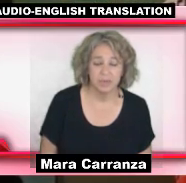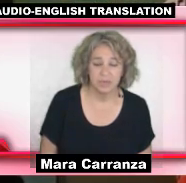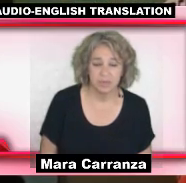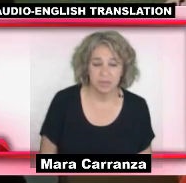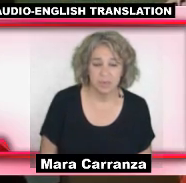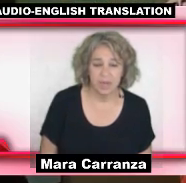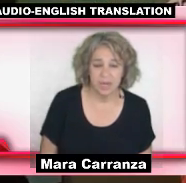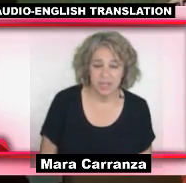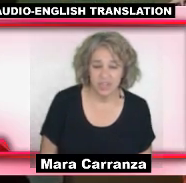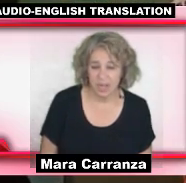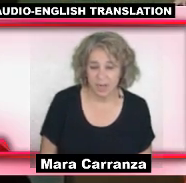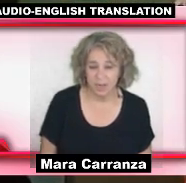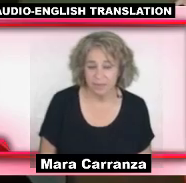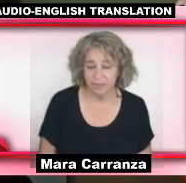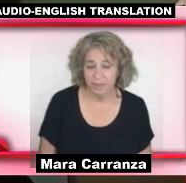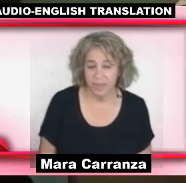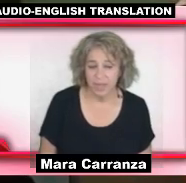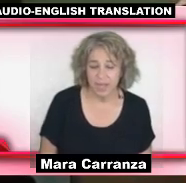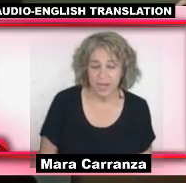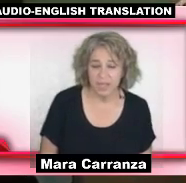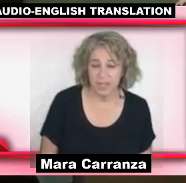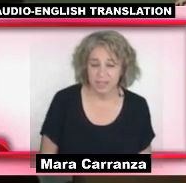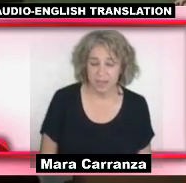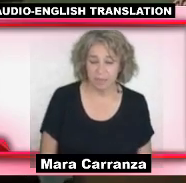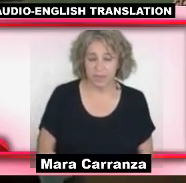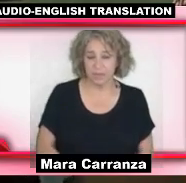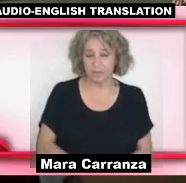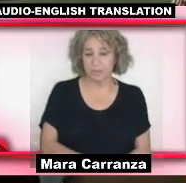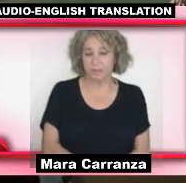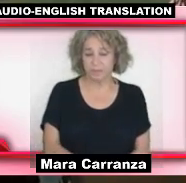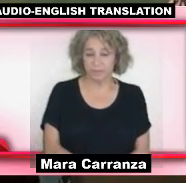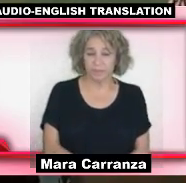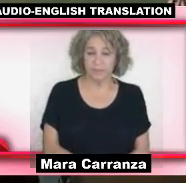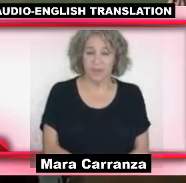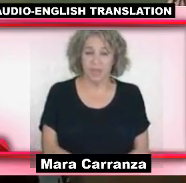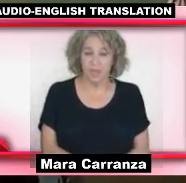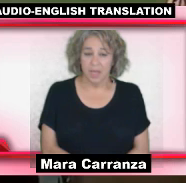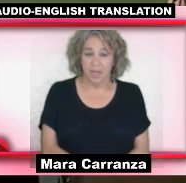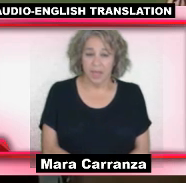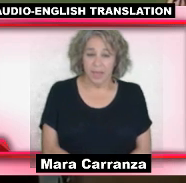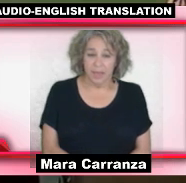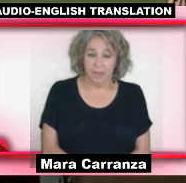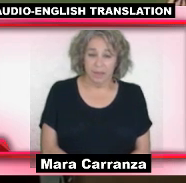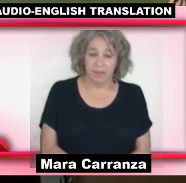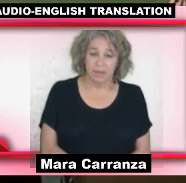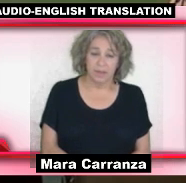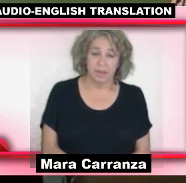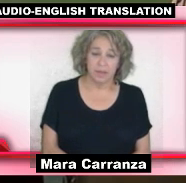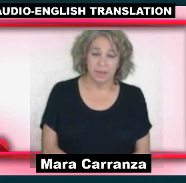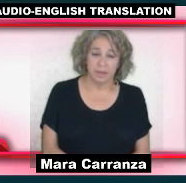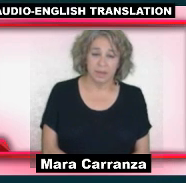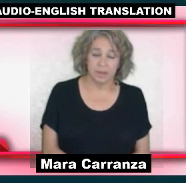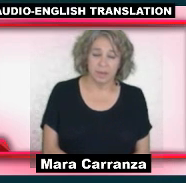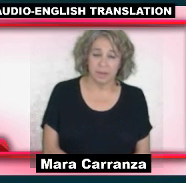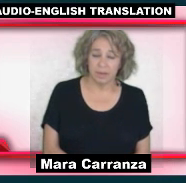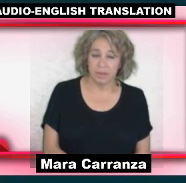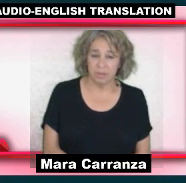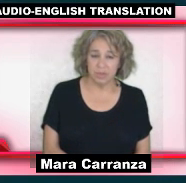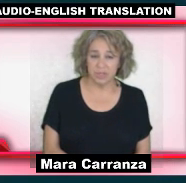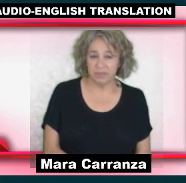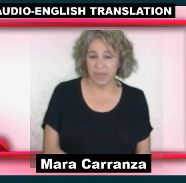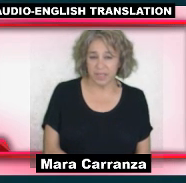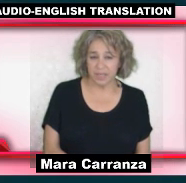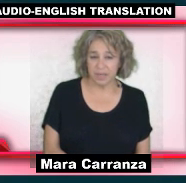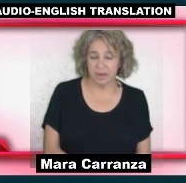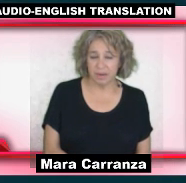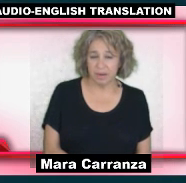activity that was reinitiated, and nothing has happened. Los más sentidos, los más afectados, the